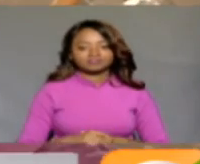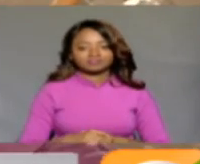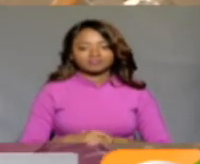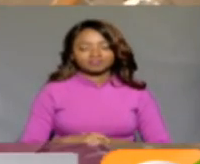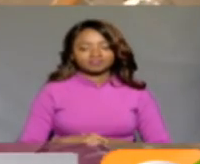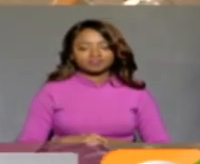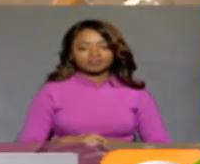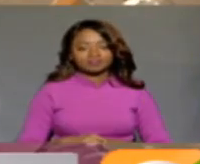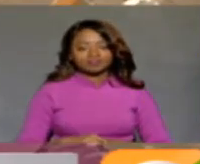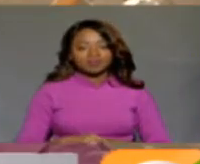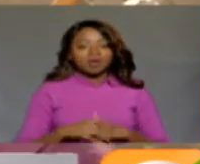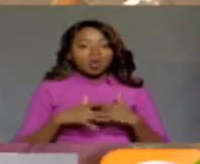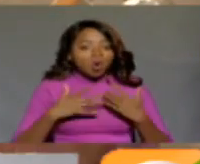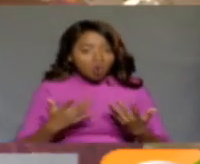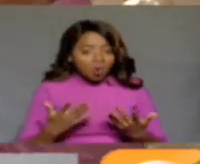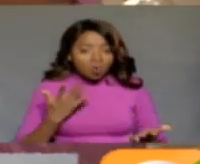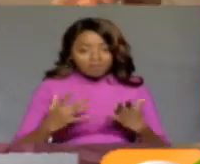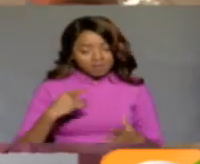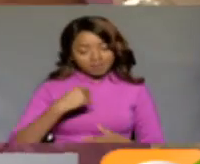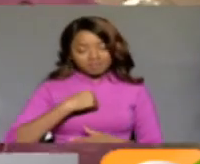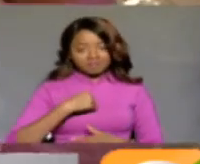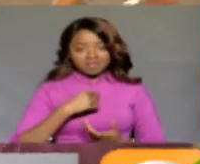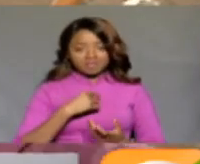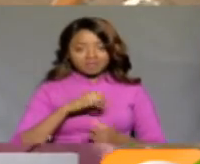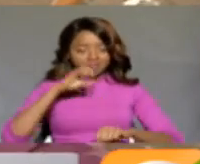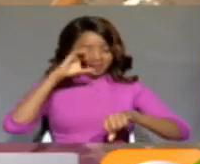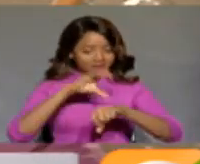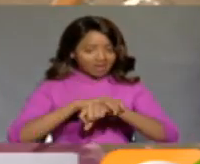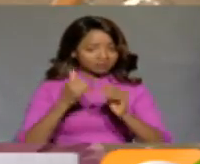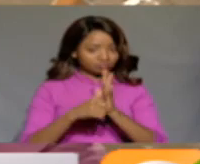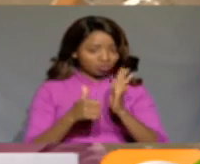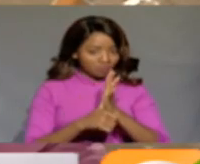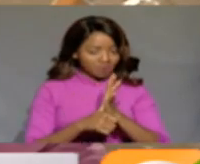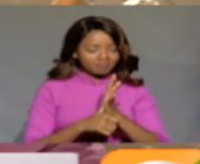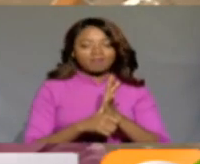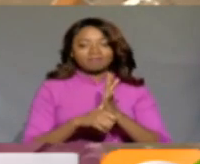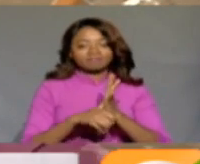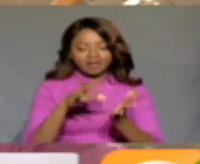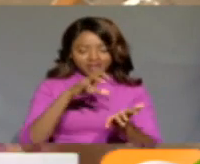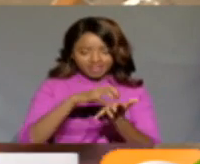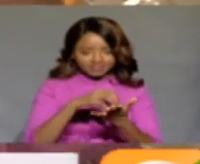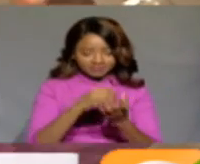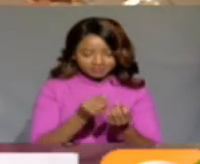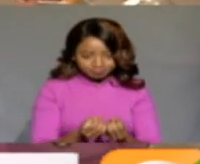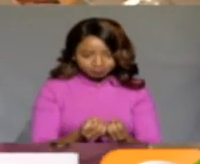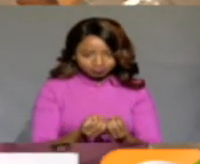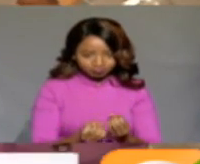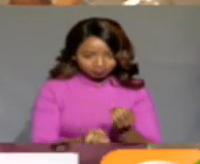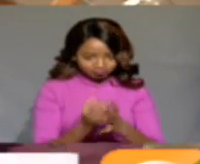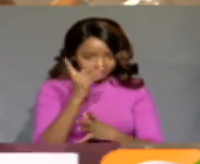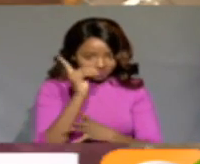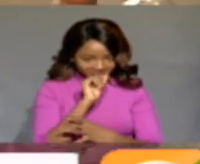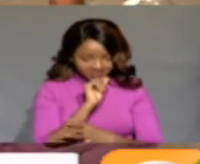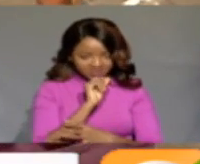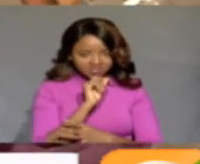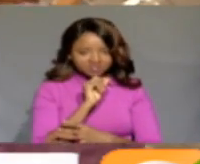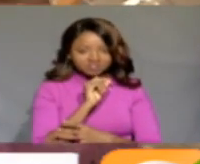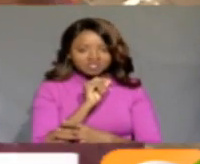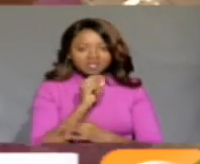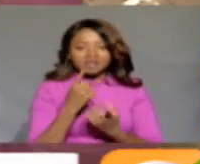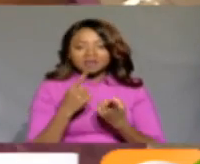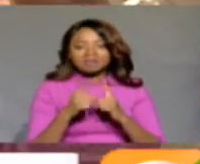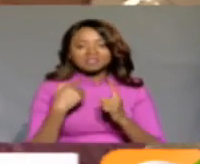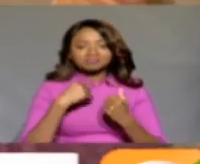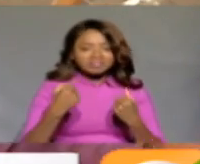a case is opened against you, you file a suit at the higher court challenging maybe the eligibility